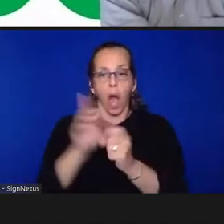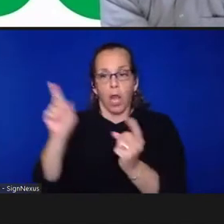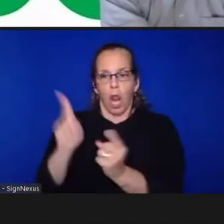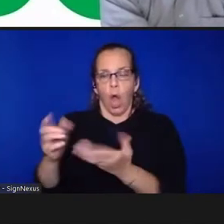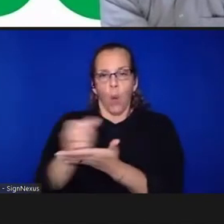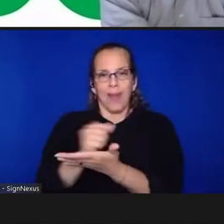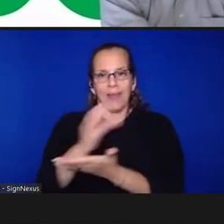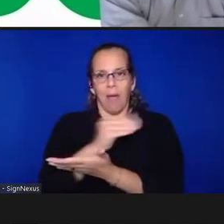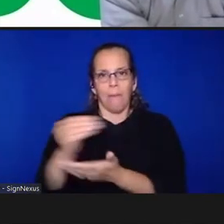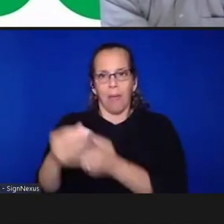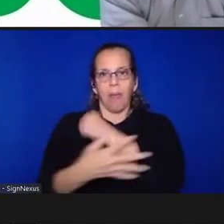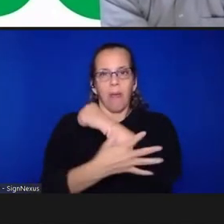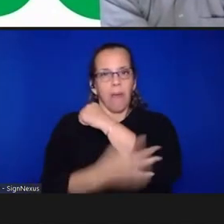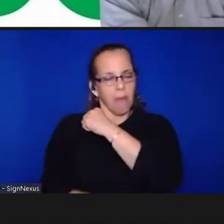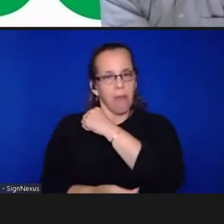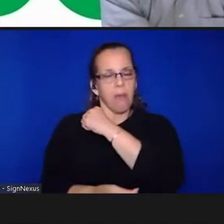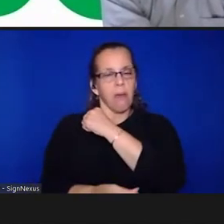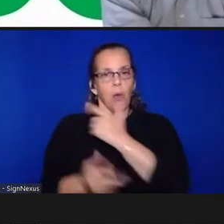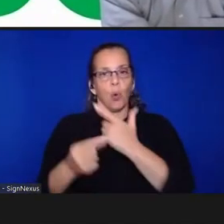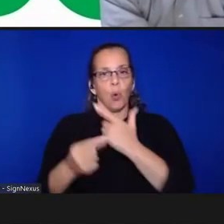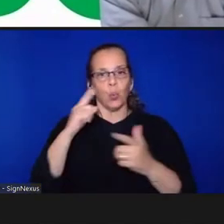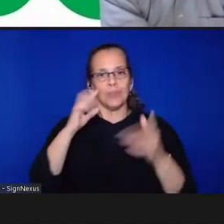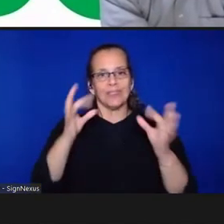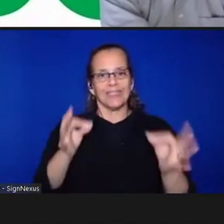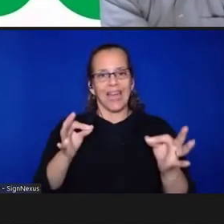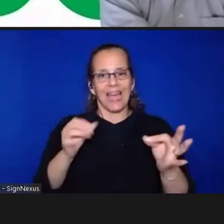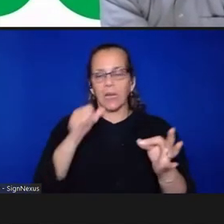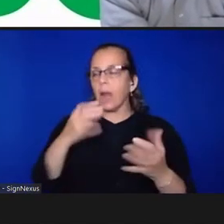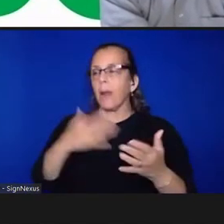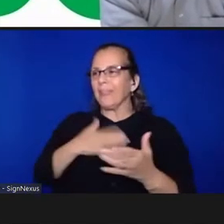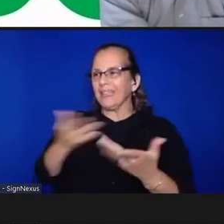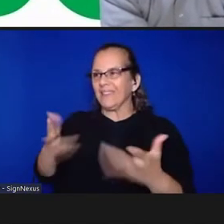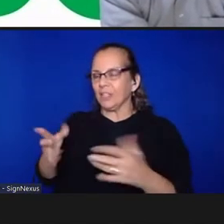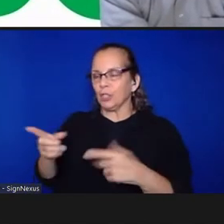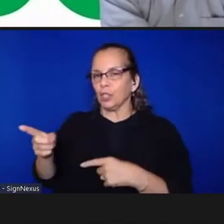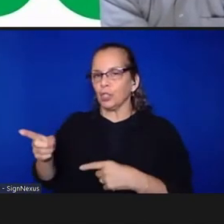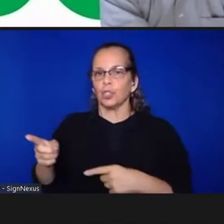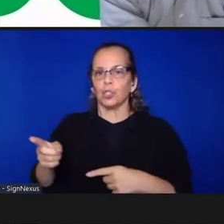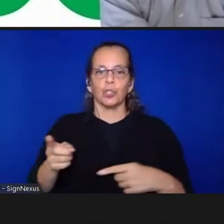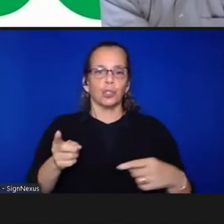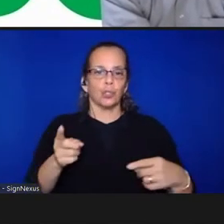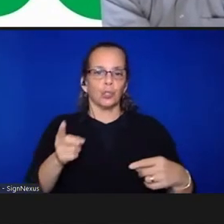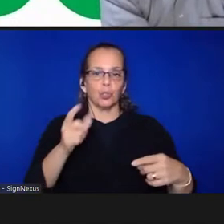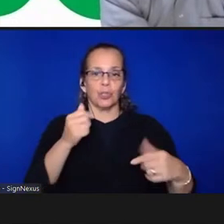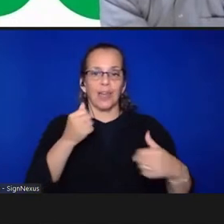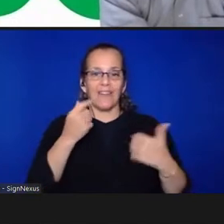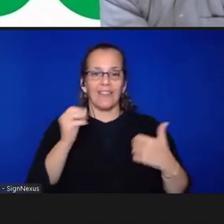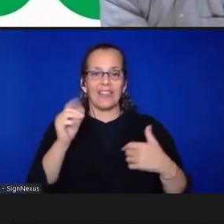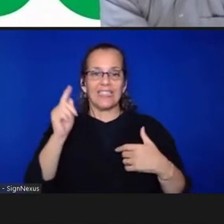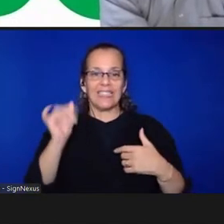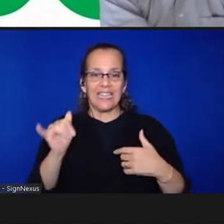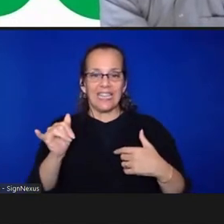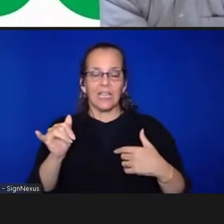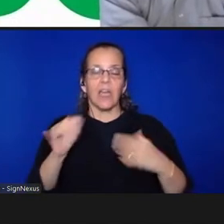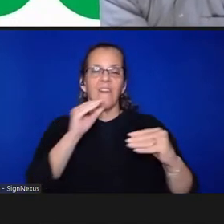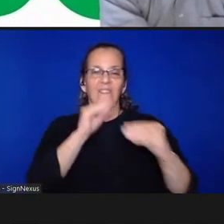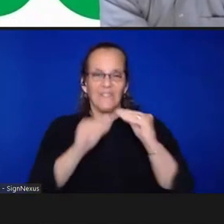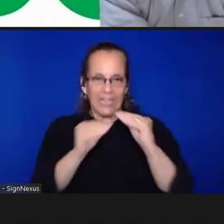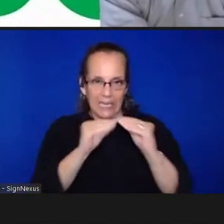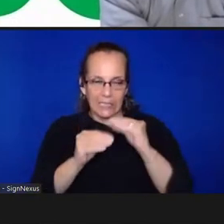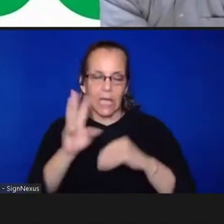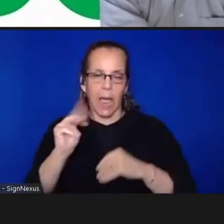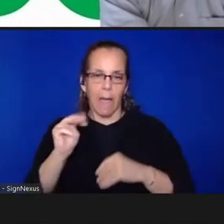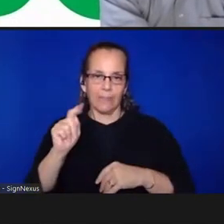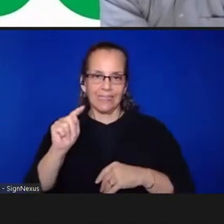have chosen to not or on include your remarks City fix the MTA respect